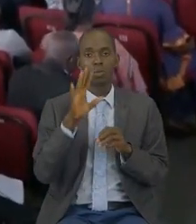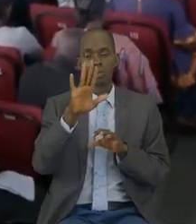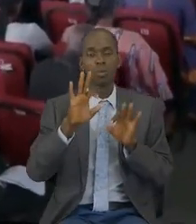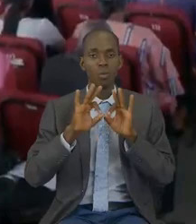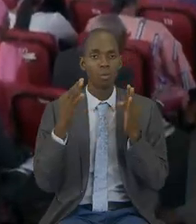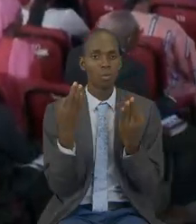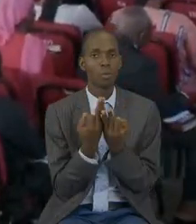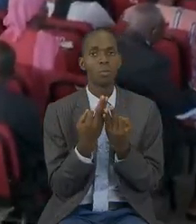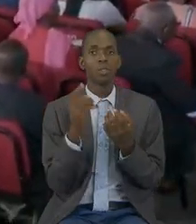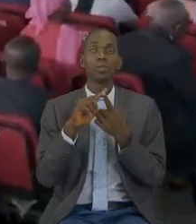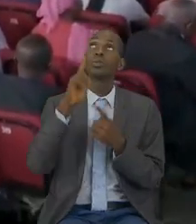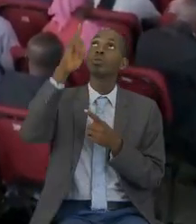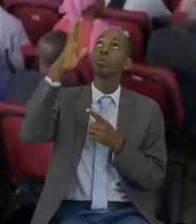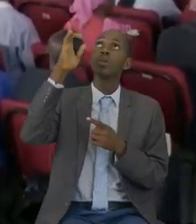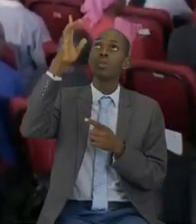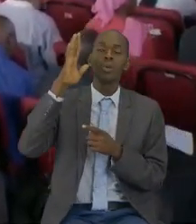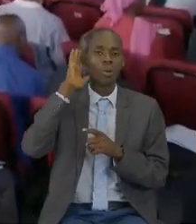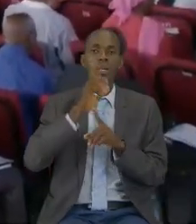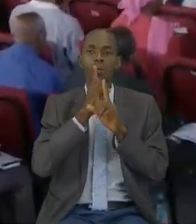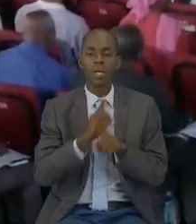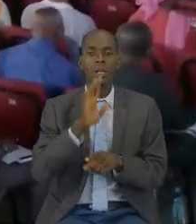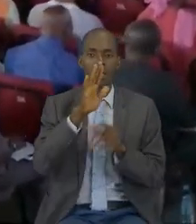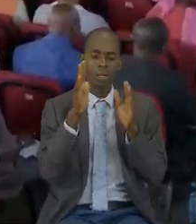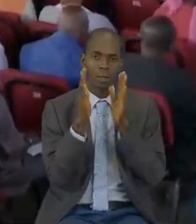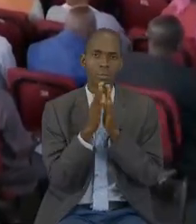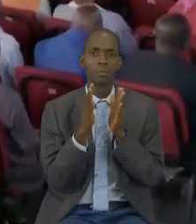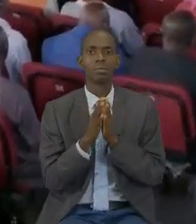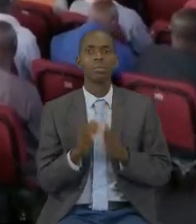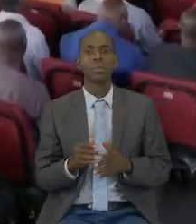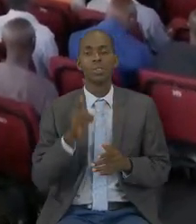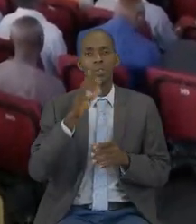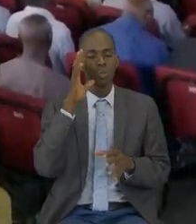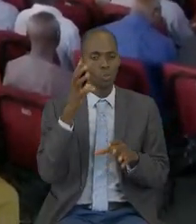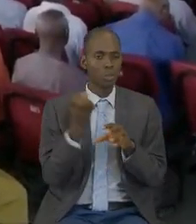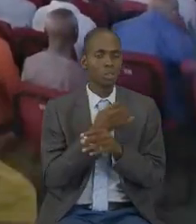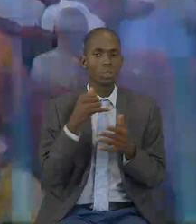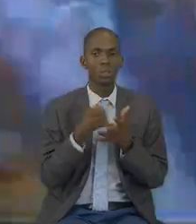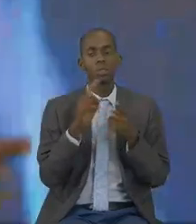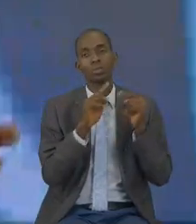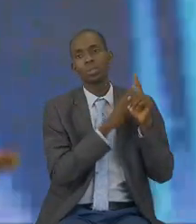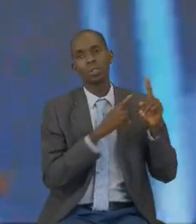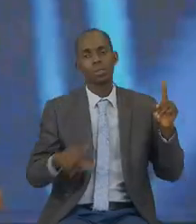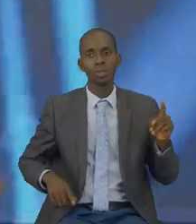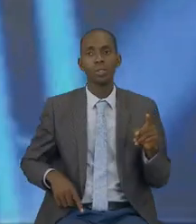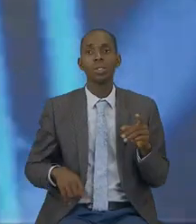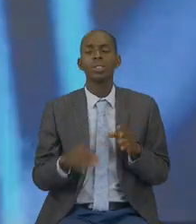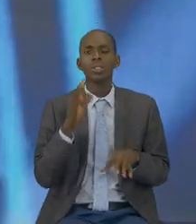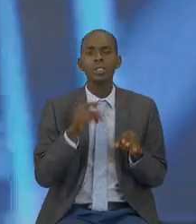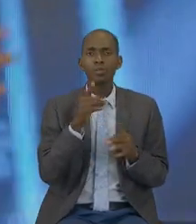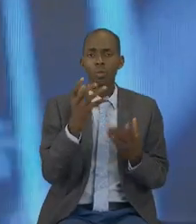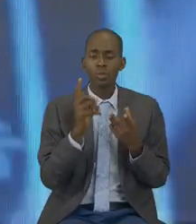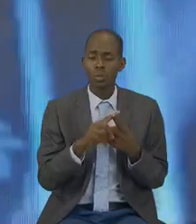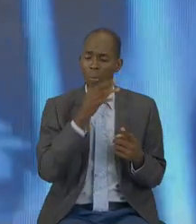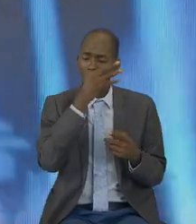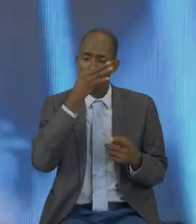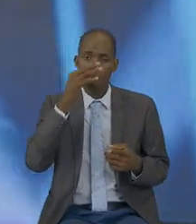and God will answer your prayer. You take it to the Lord in prayer. If you have to fast alone, if you have